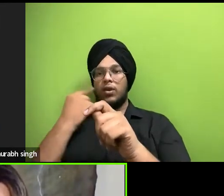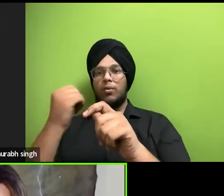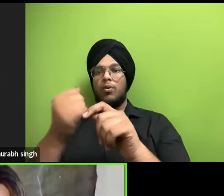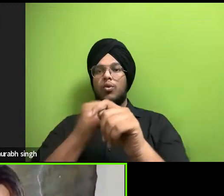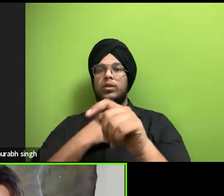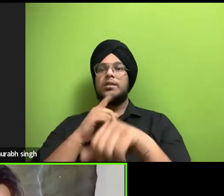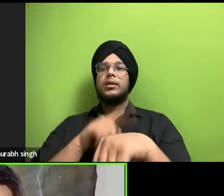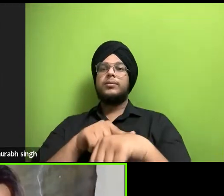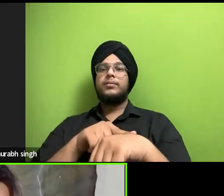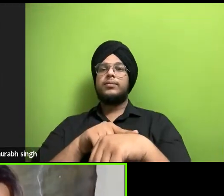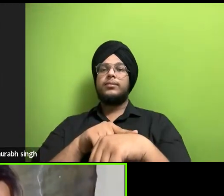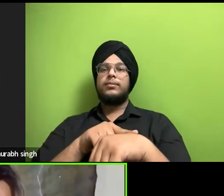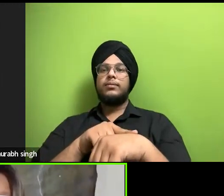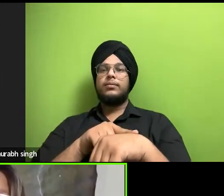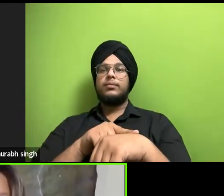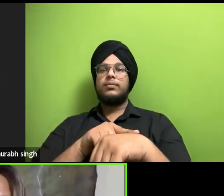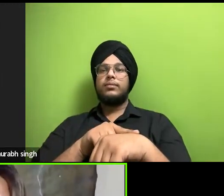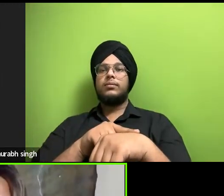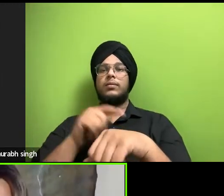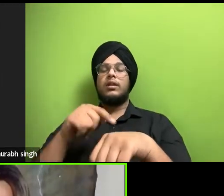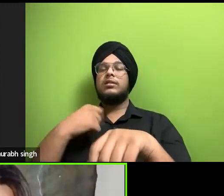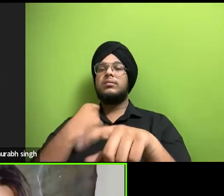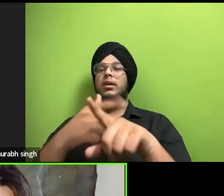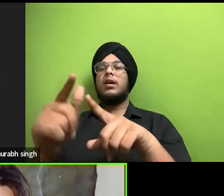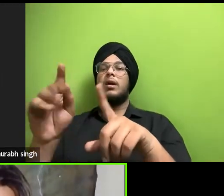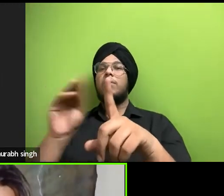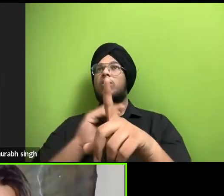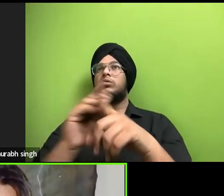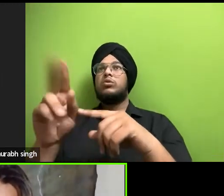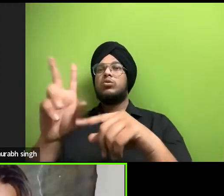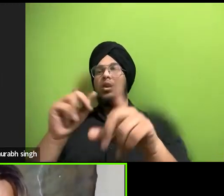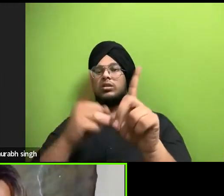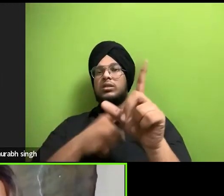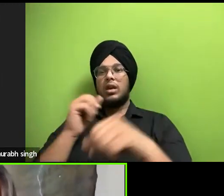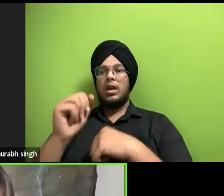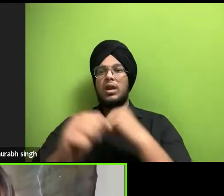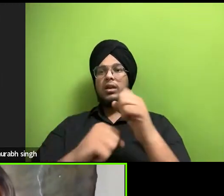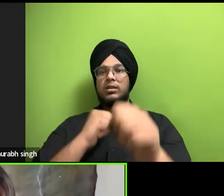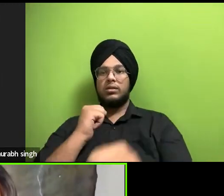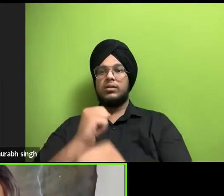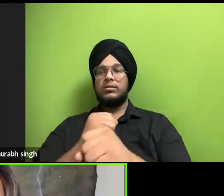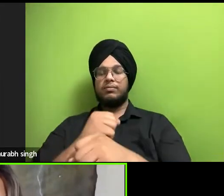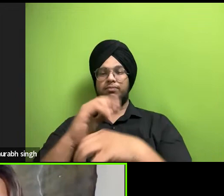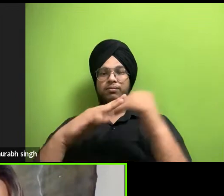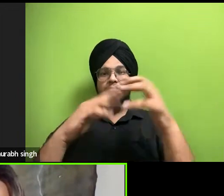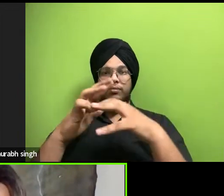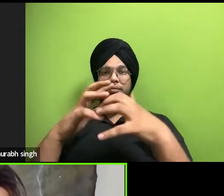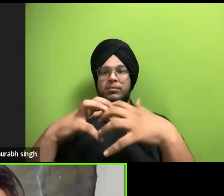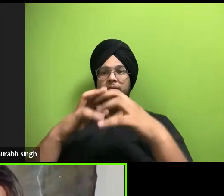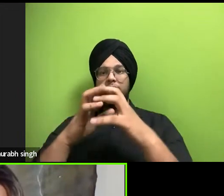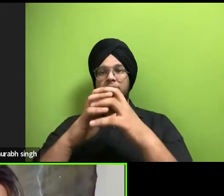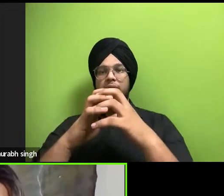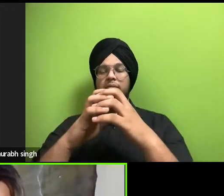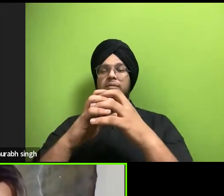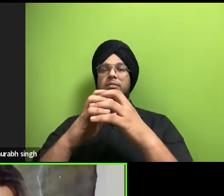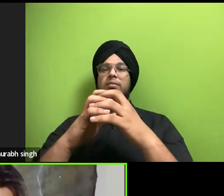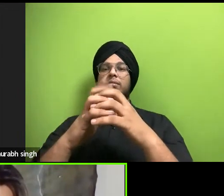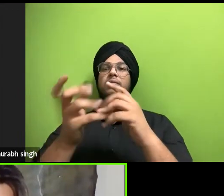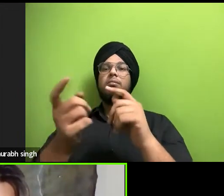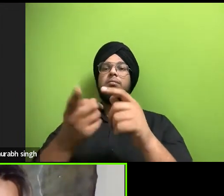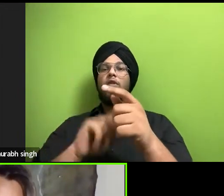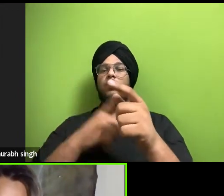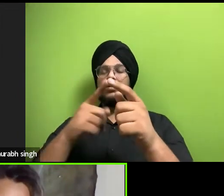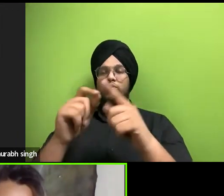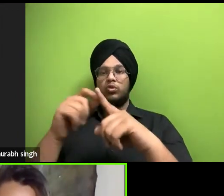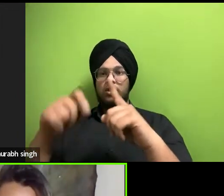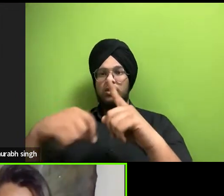time. And I spent almost 20 years in Queensland developing a collection, working on that project, the